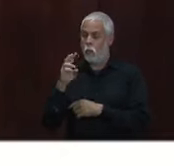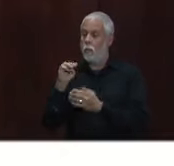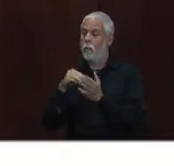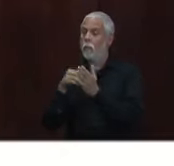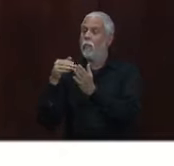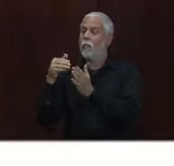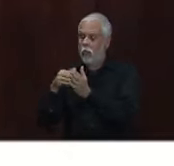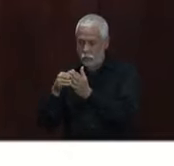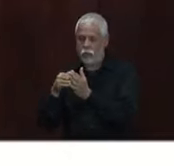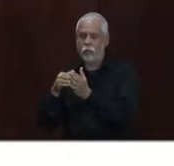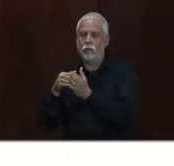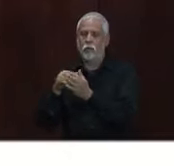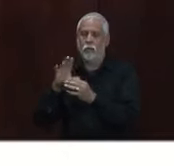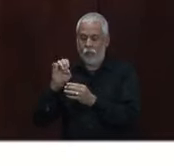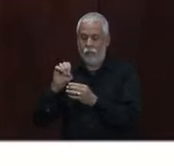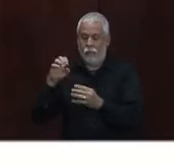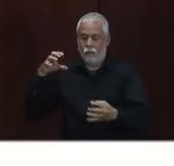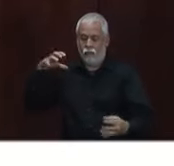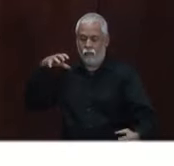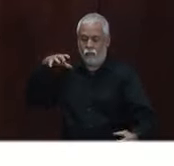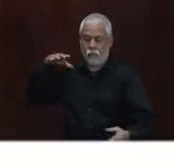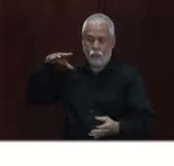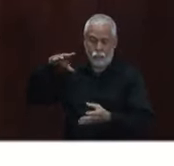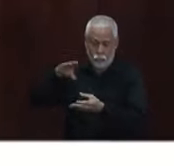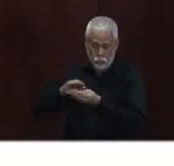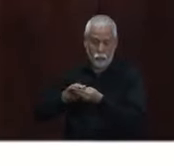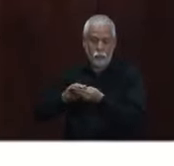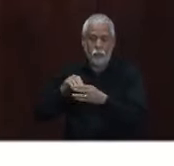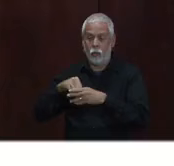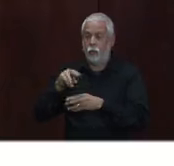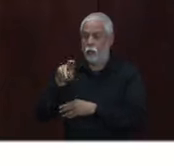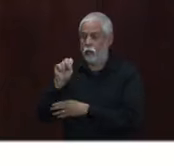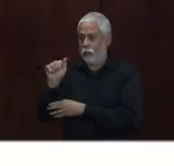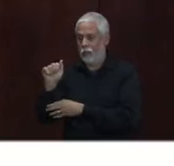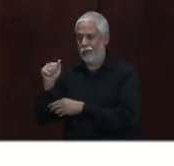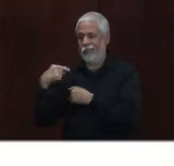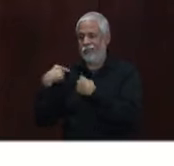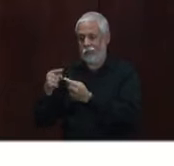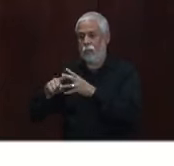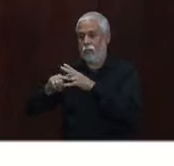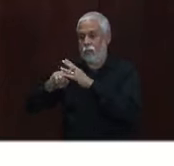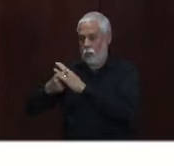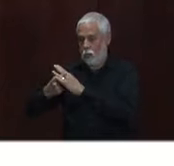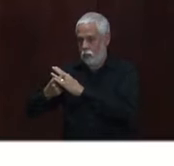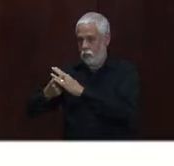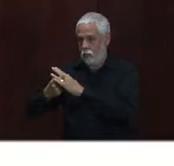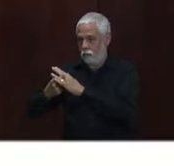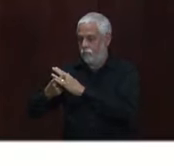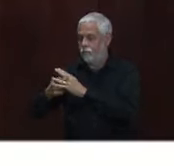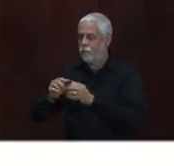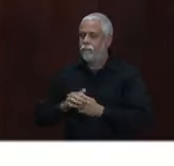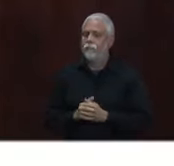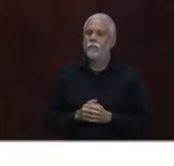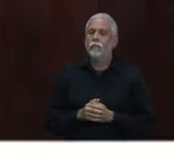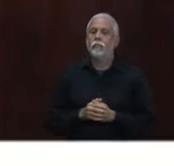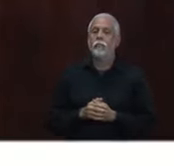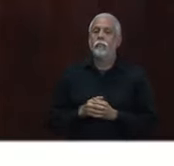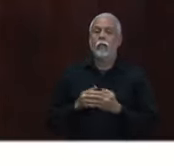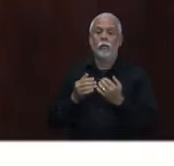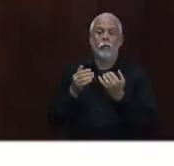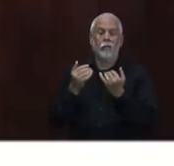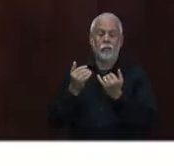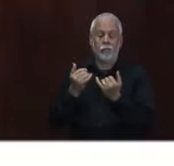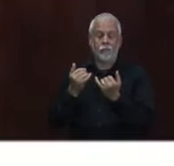COVID have been confirmed in the U.S. since the pandemic start. And